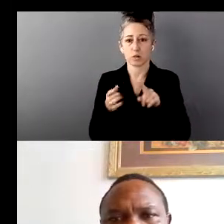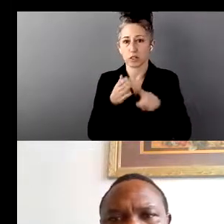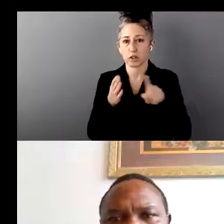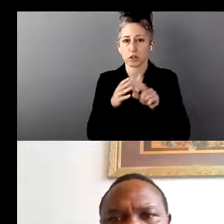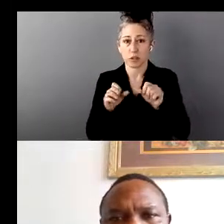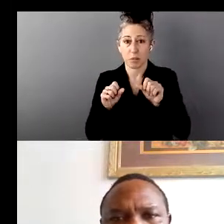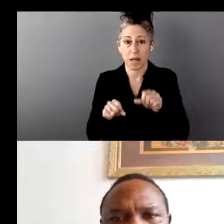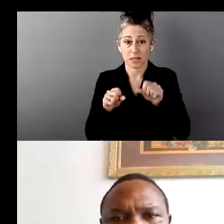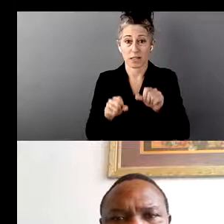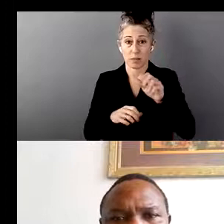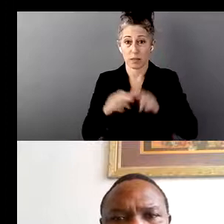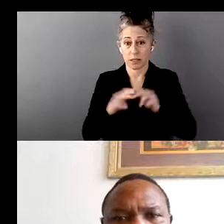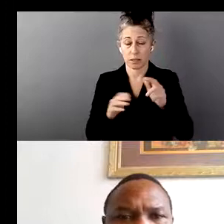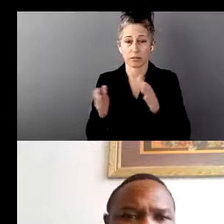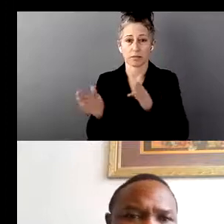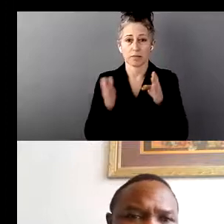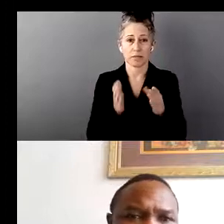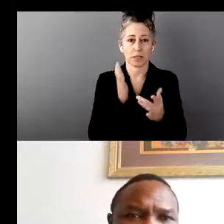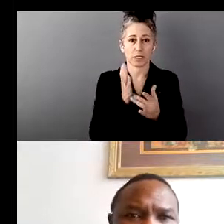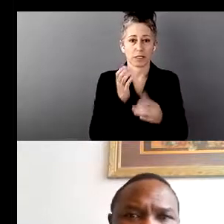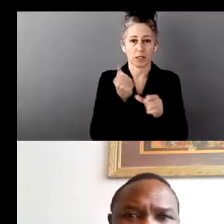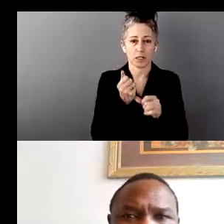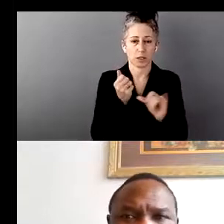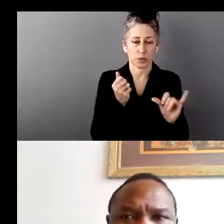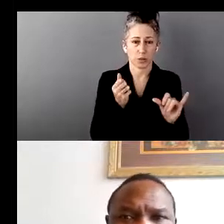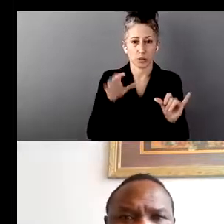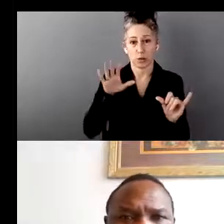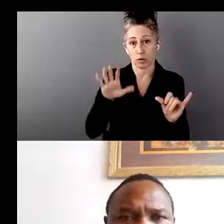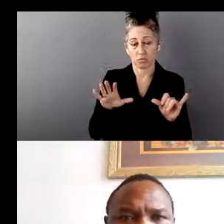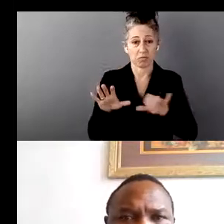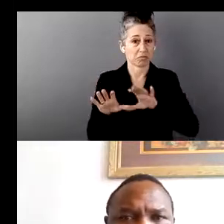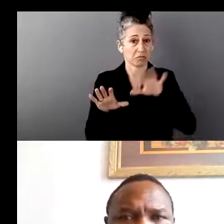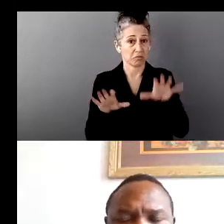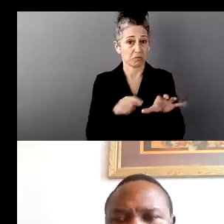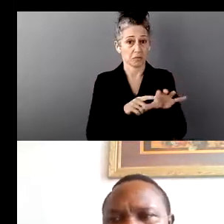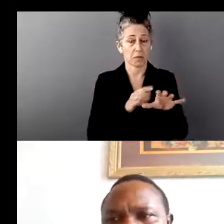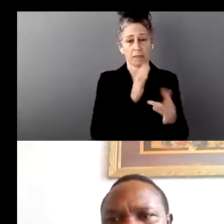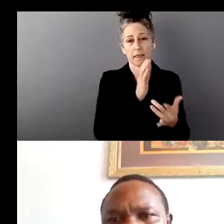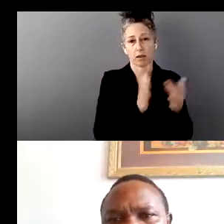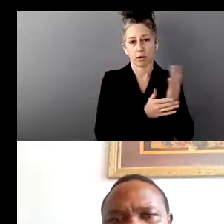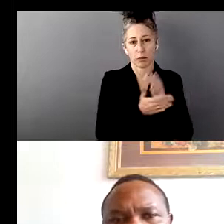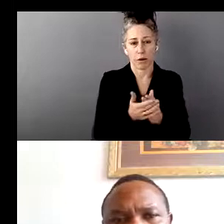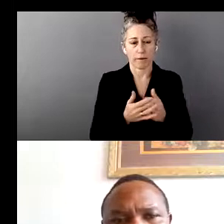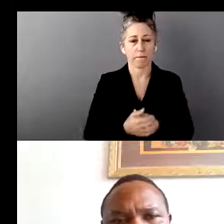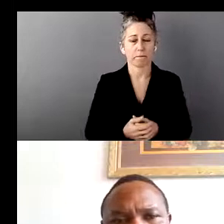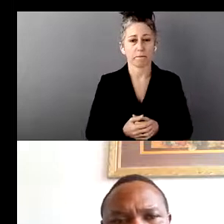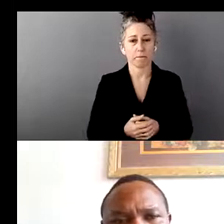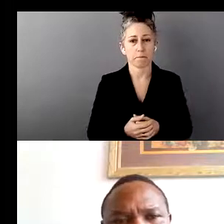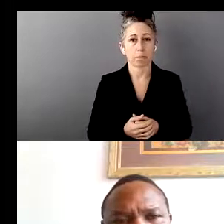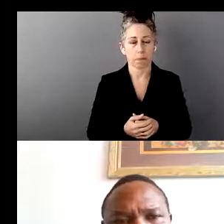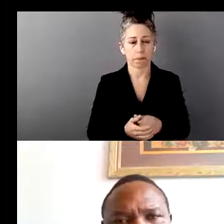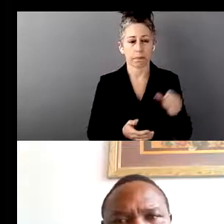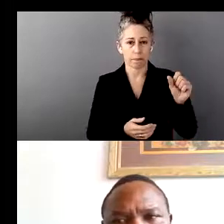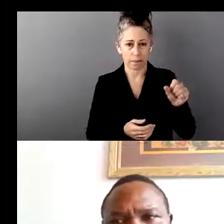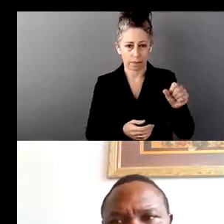Then we have the technical assistance side of what we do. So yes, we do work with